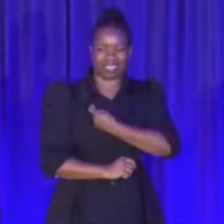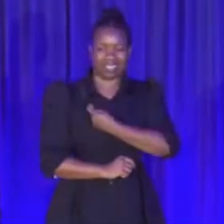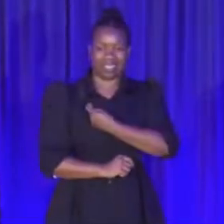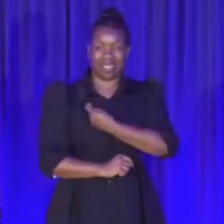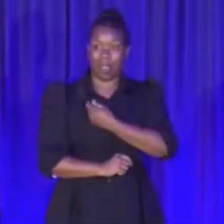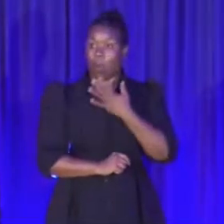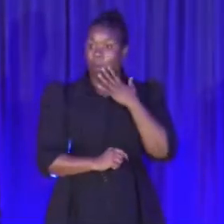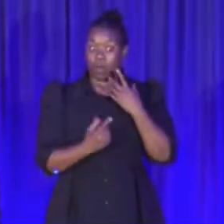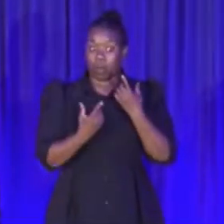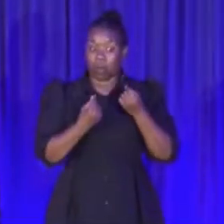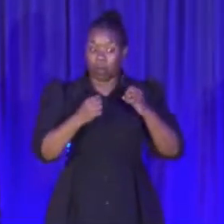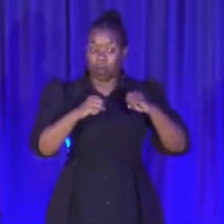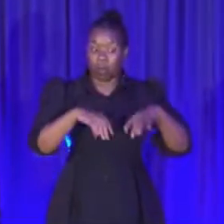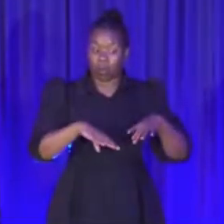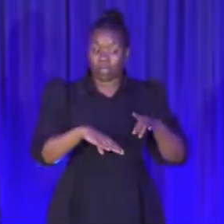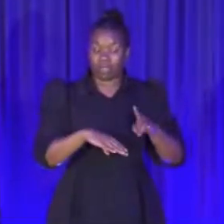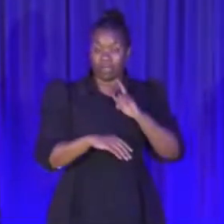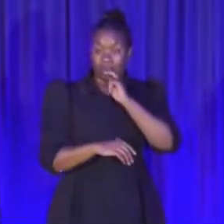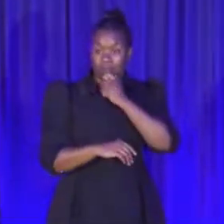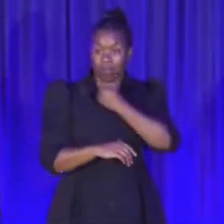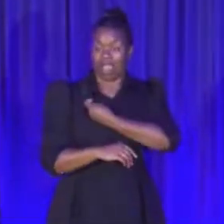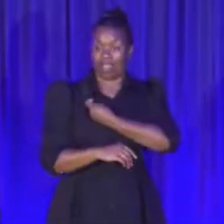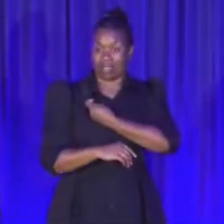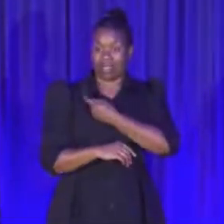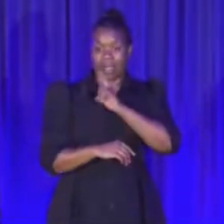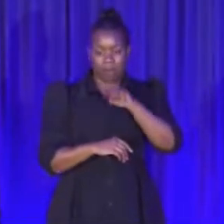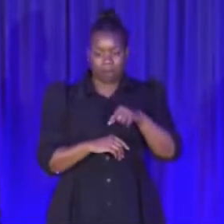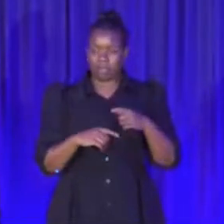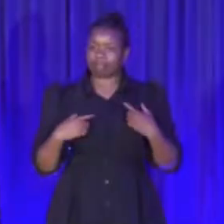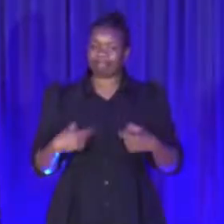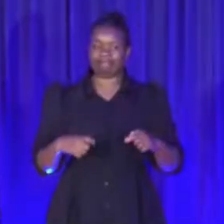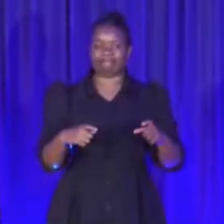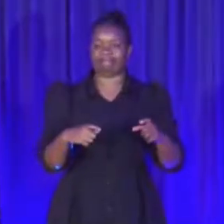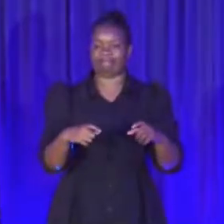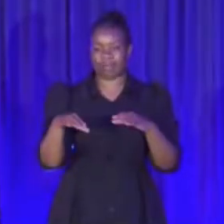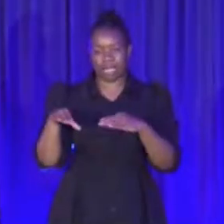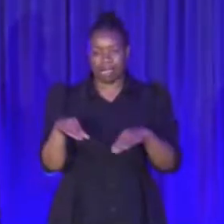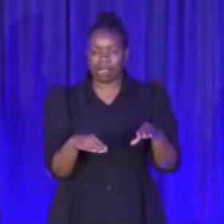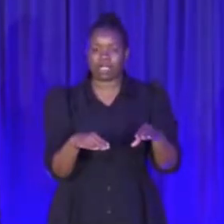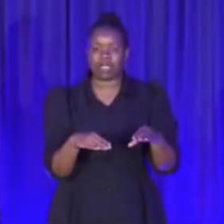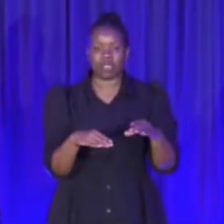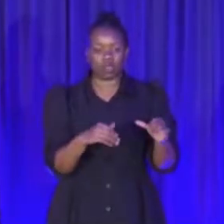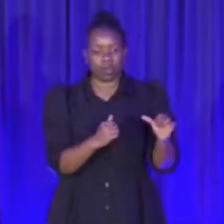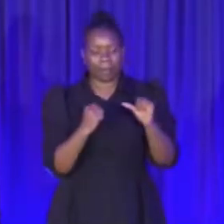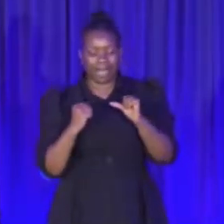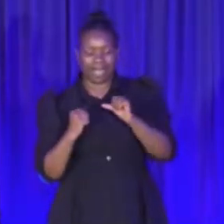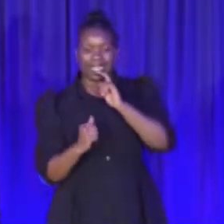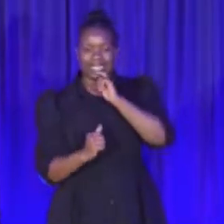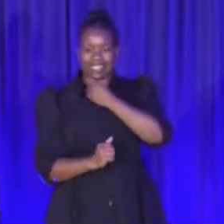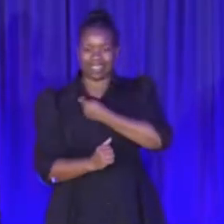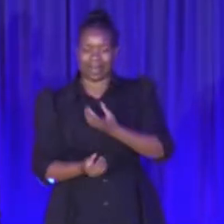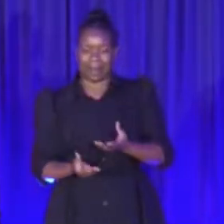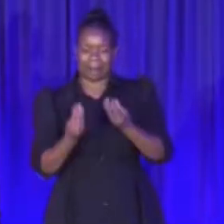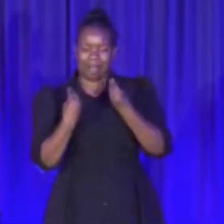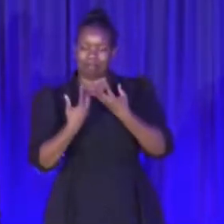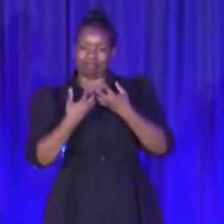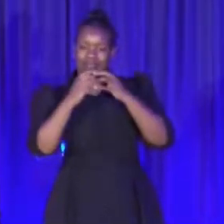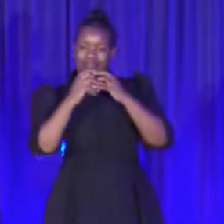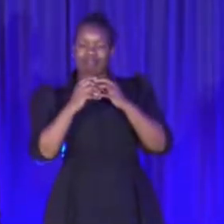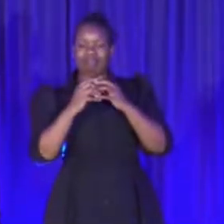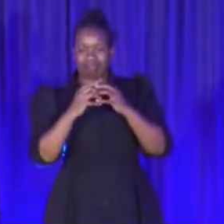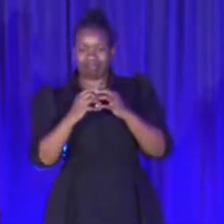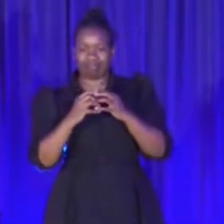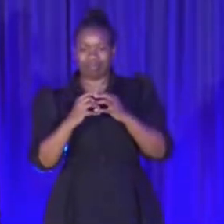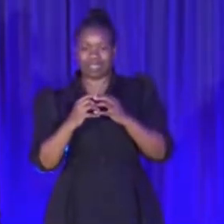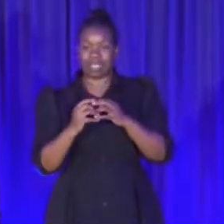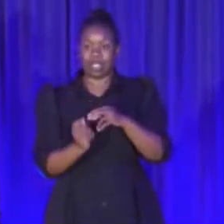when we do, we must act fast to re-earn it. This is such a moment.